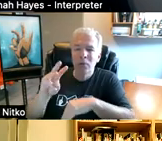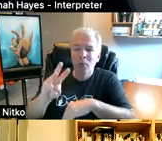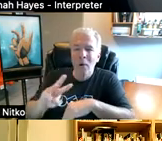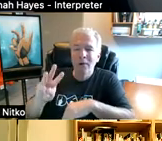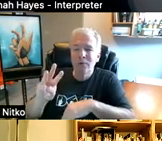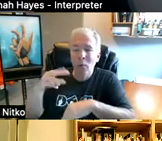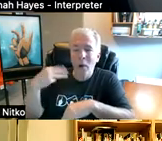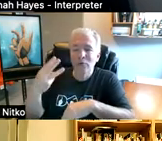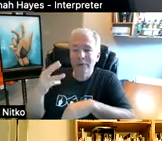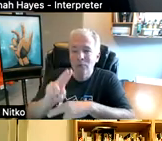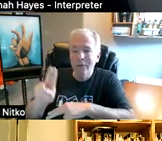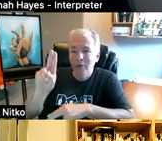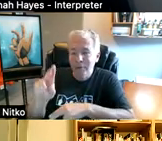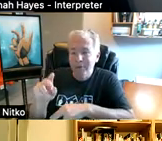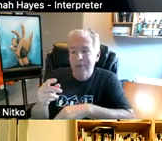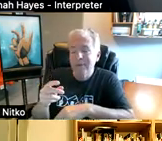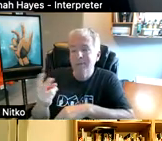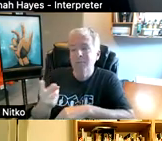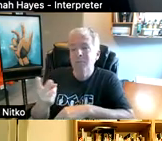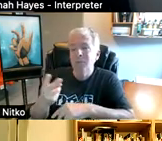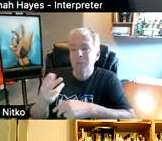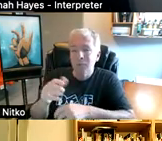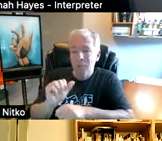We also were in Kemper Art Museum,